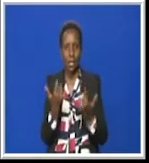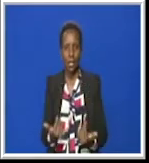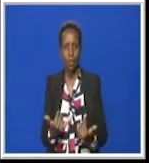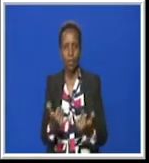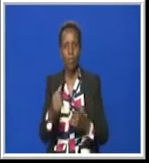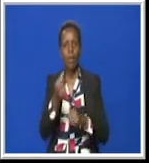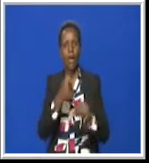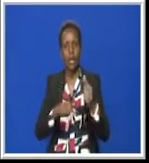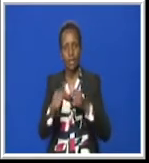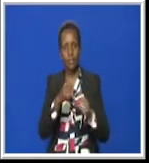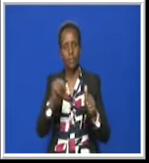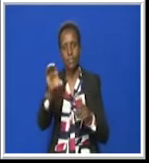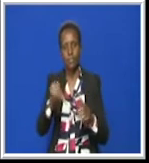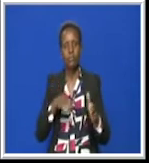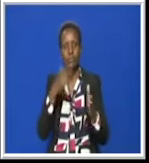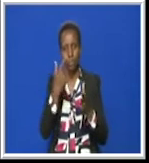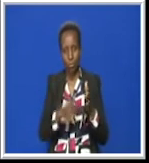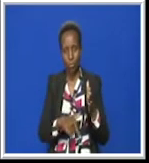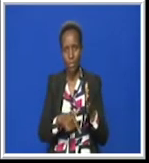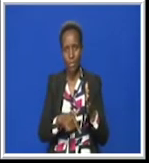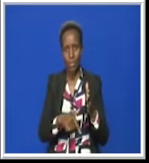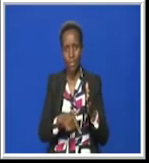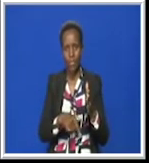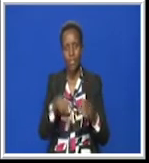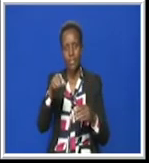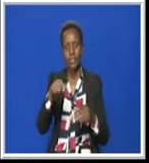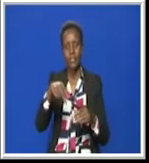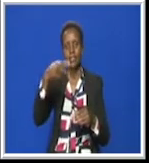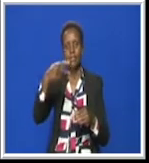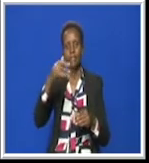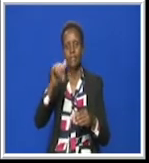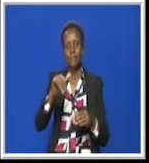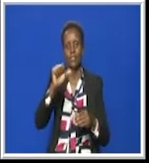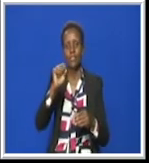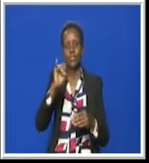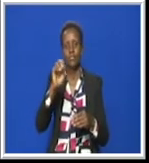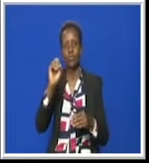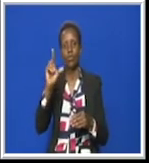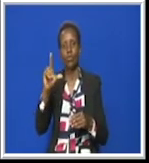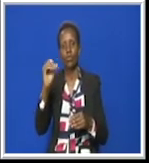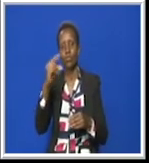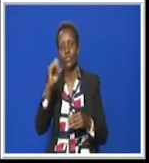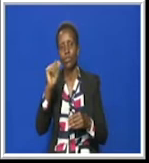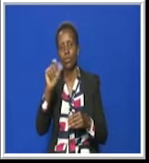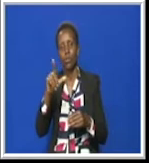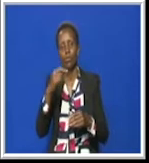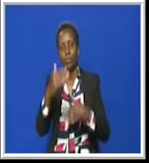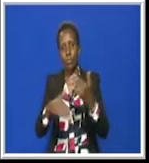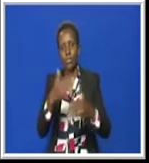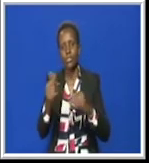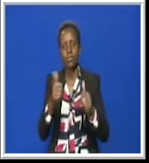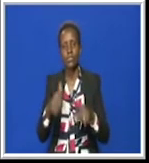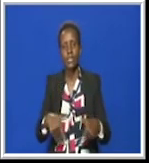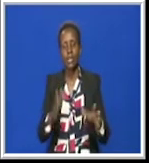active transport is a physiological process that allows substances to move across